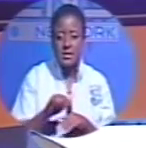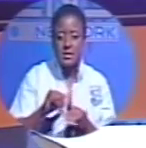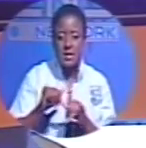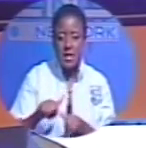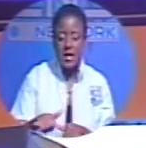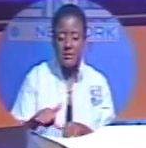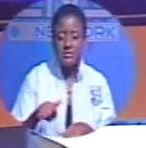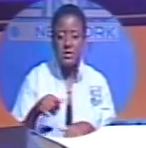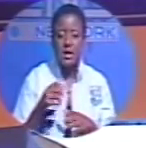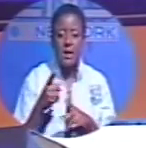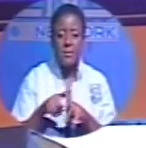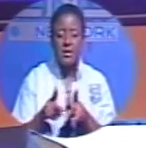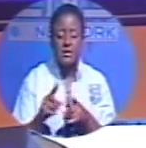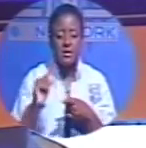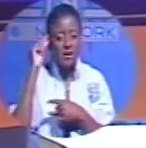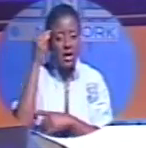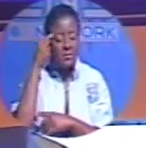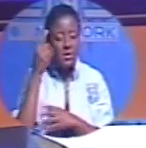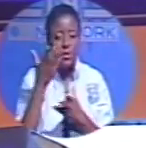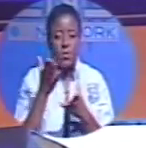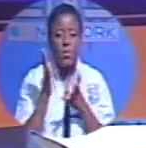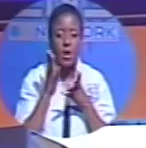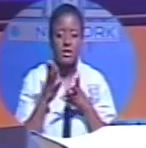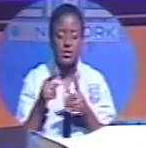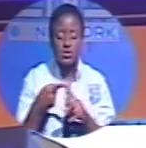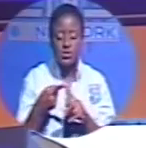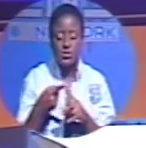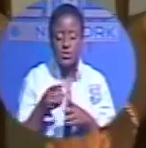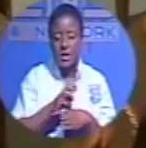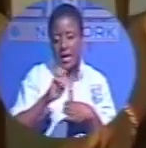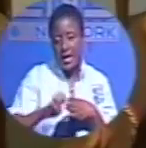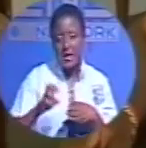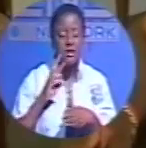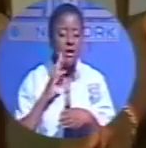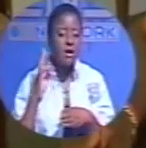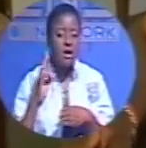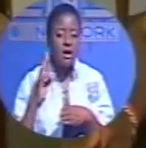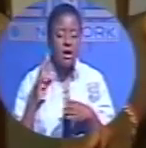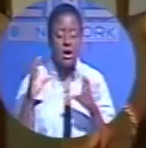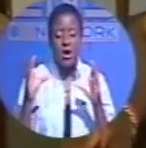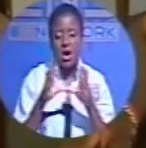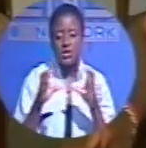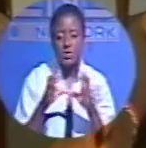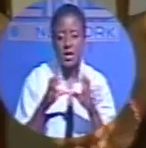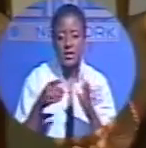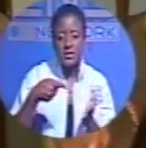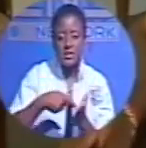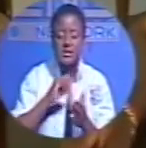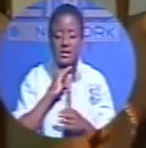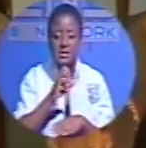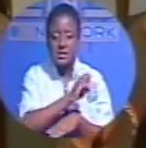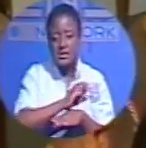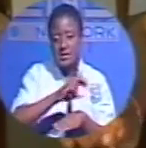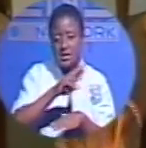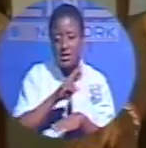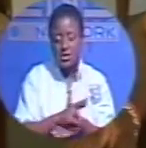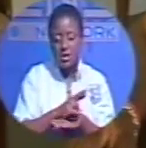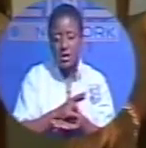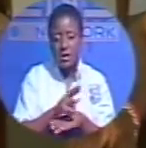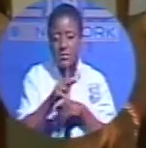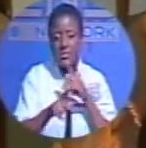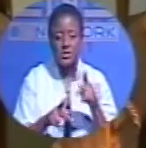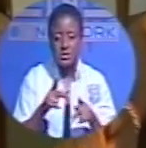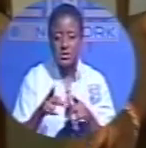contract and pay her 1 month's salary. This is a senior personnel who has worked under